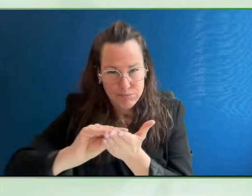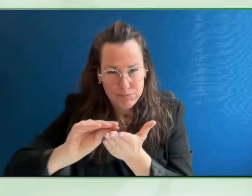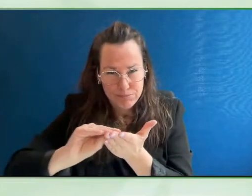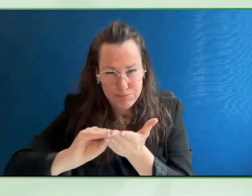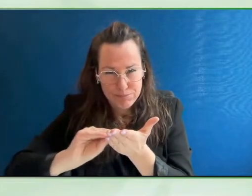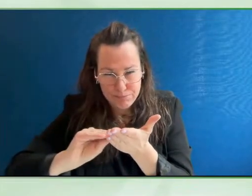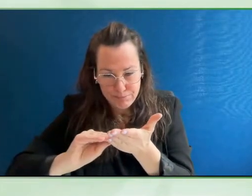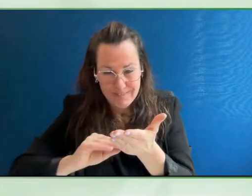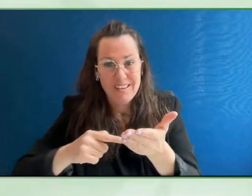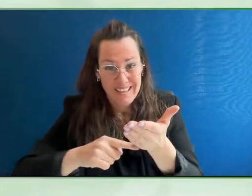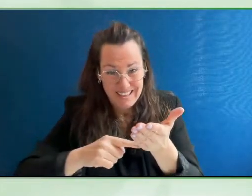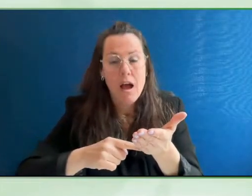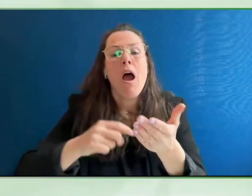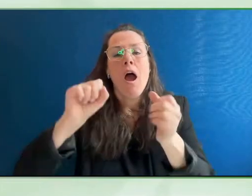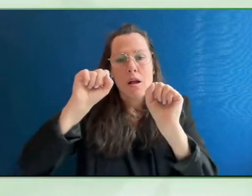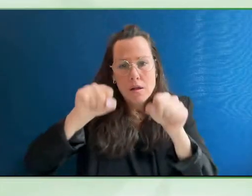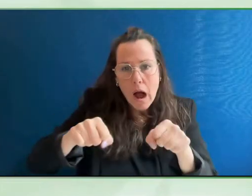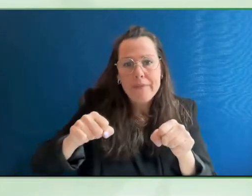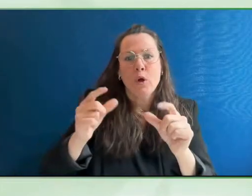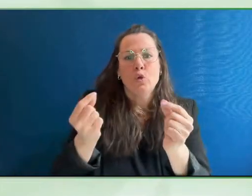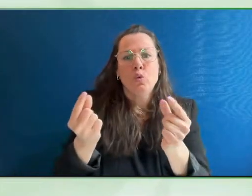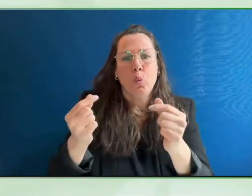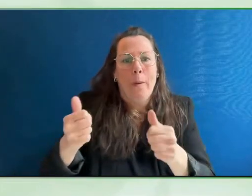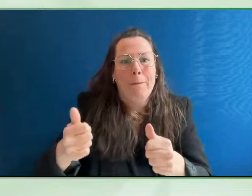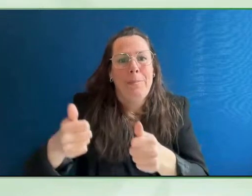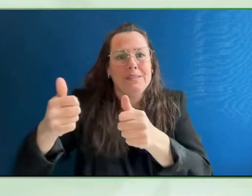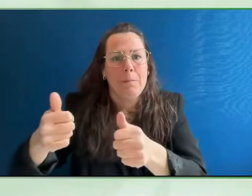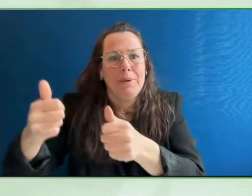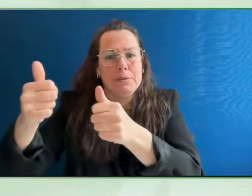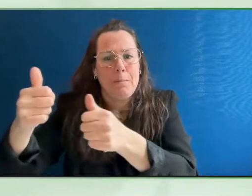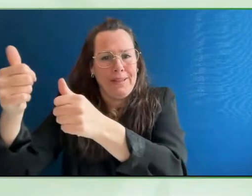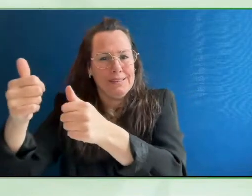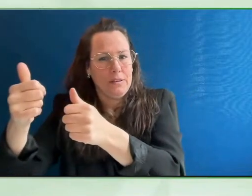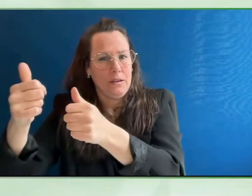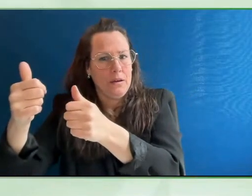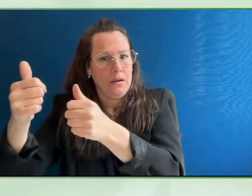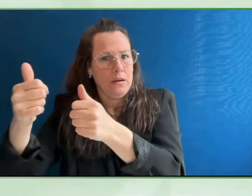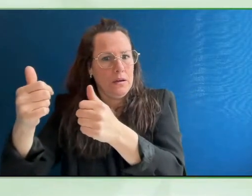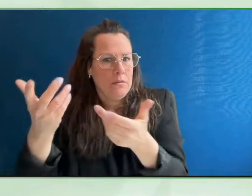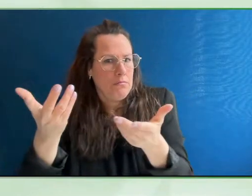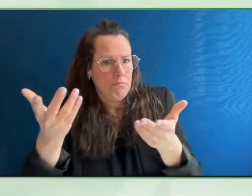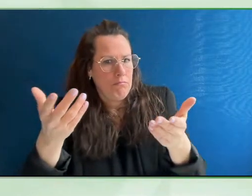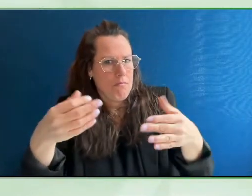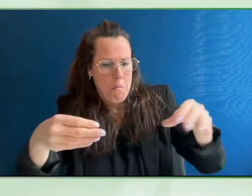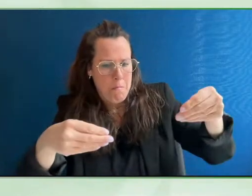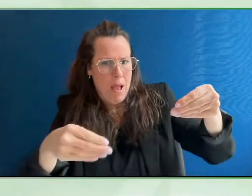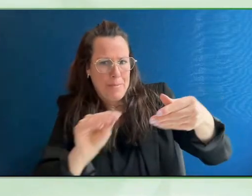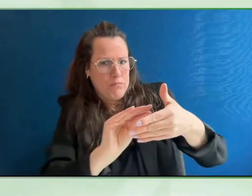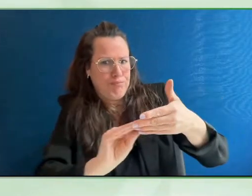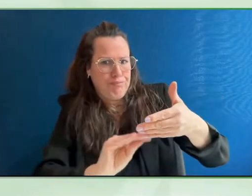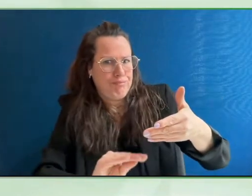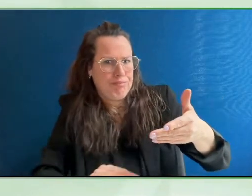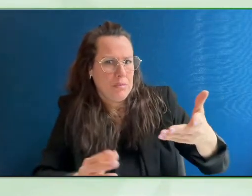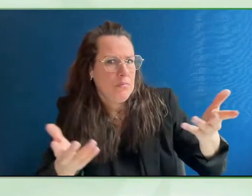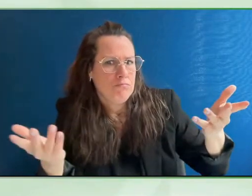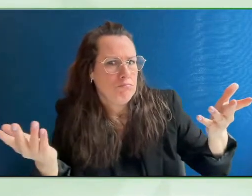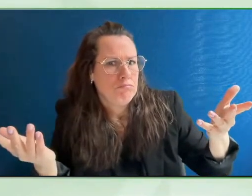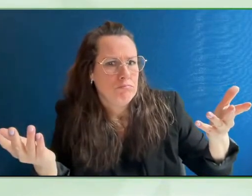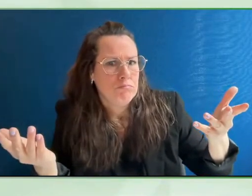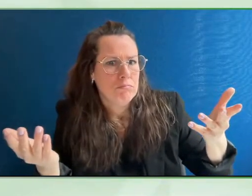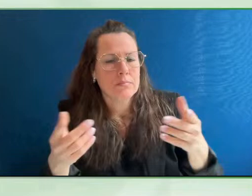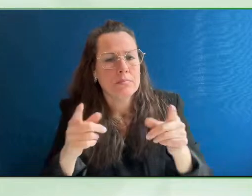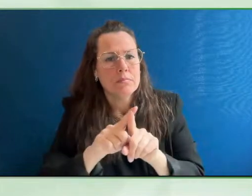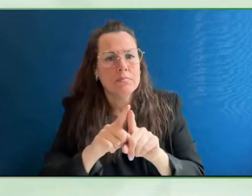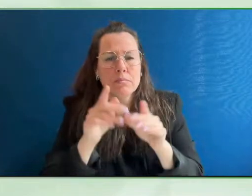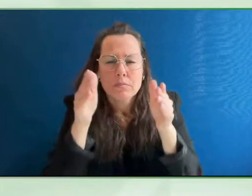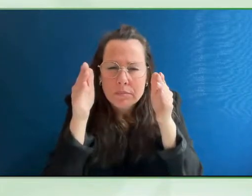like impossible to do, but they're actually very simple. I think awareness allows us to be curious. I think curiosity